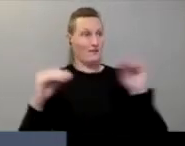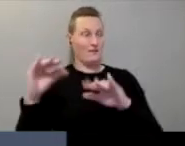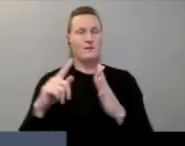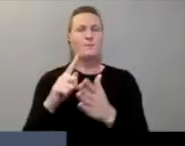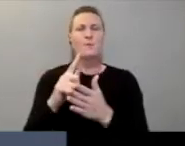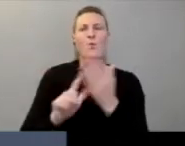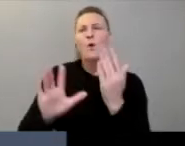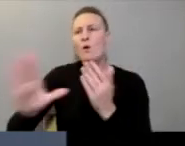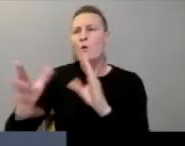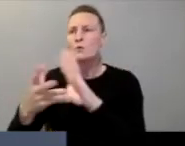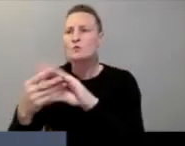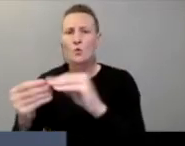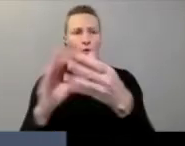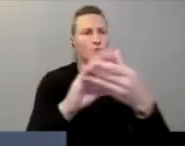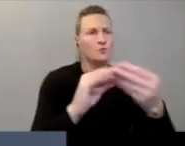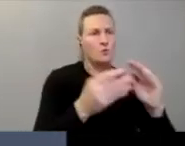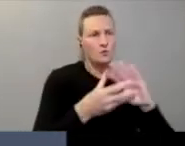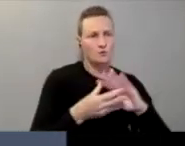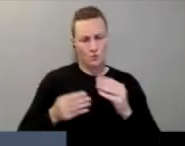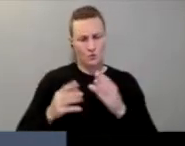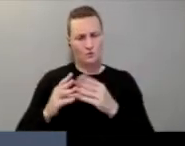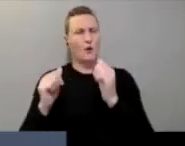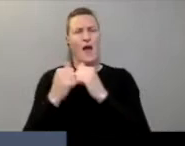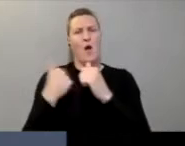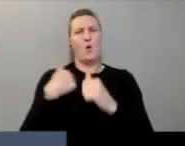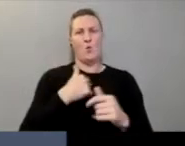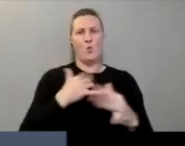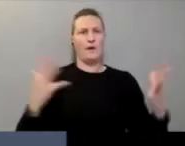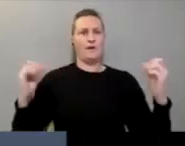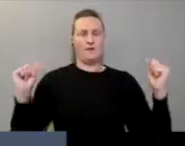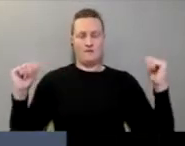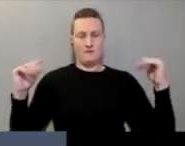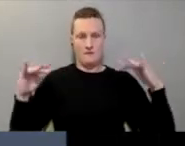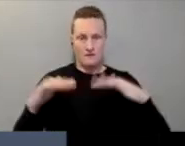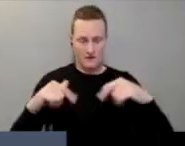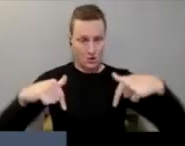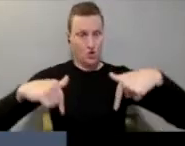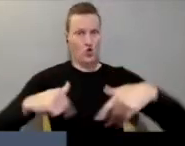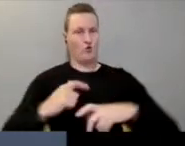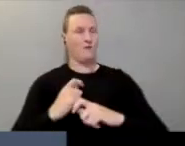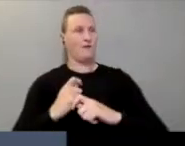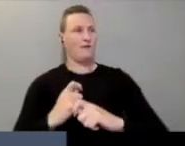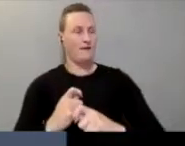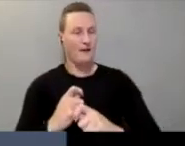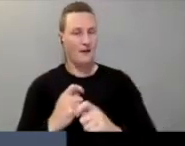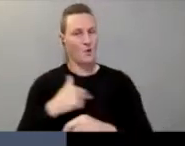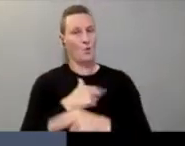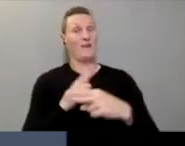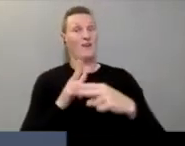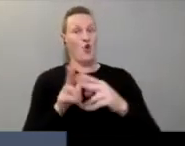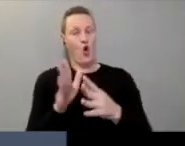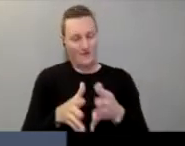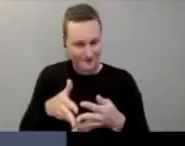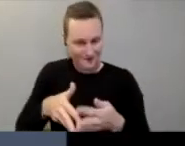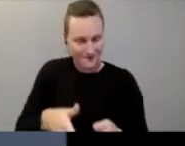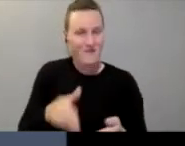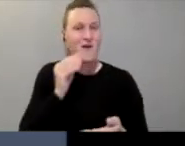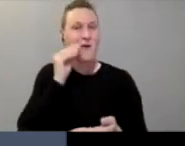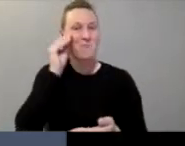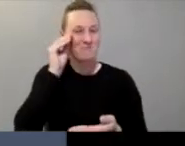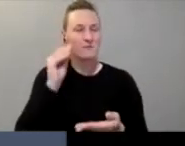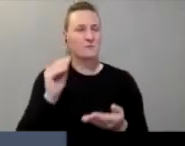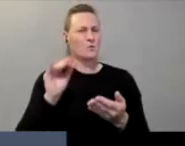this specific kind of place that we now call home is what we're really interested in those kind of conversations and